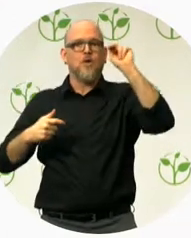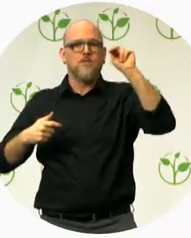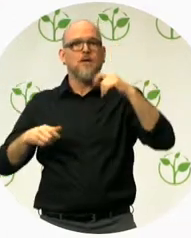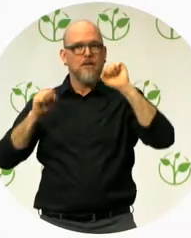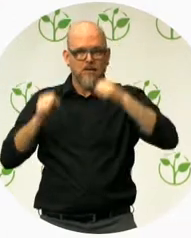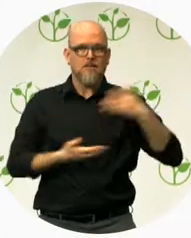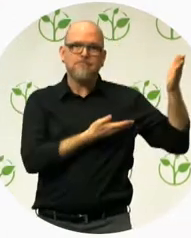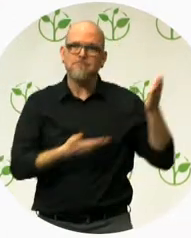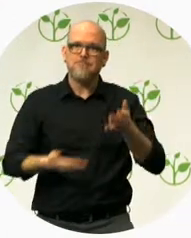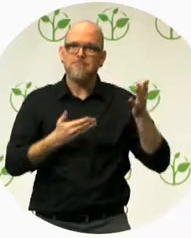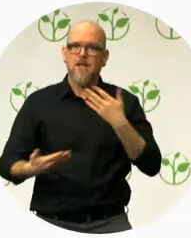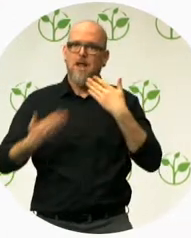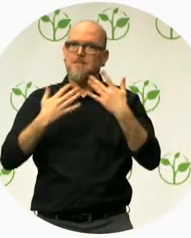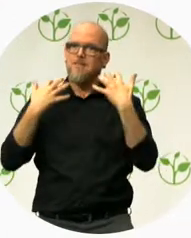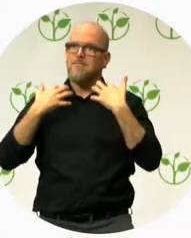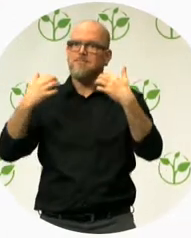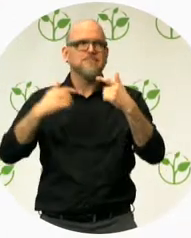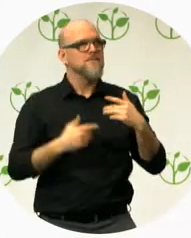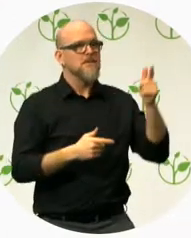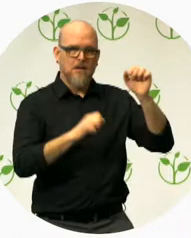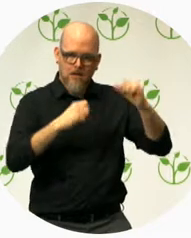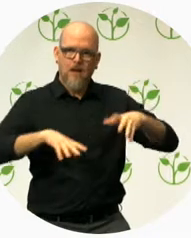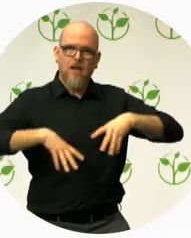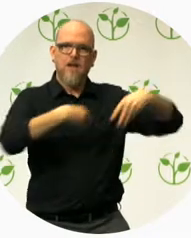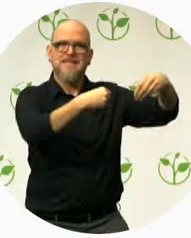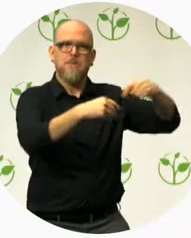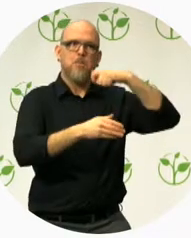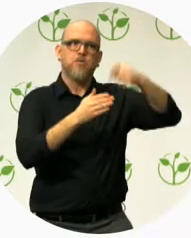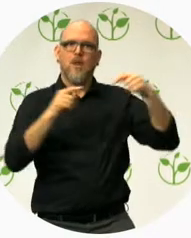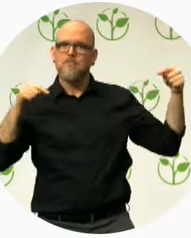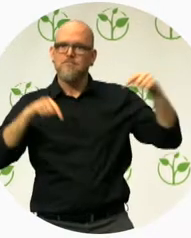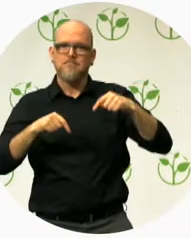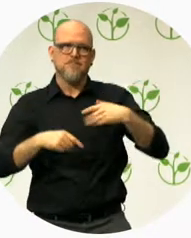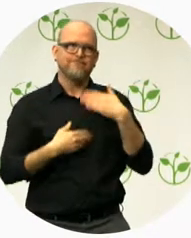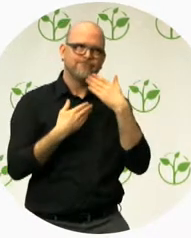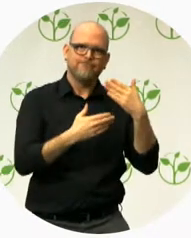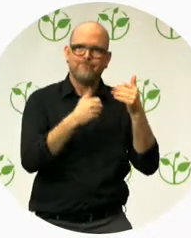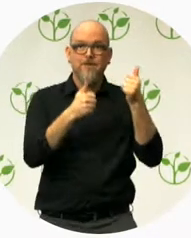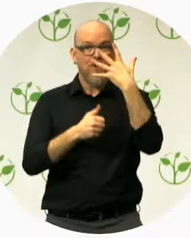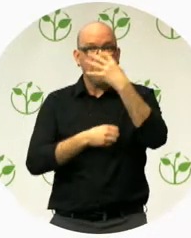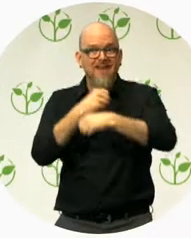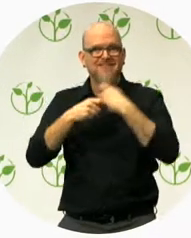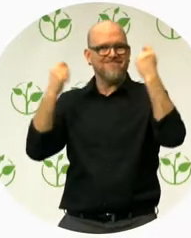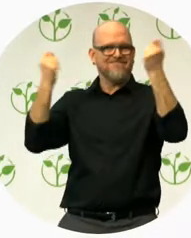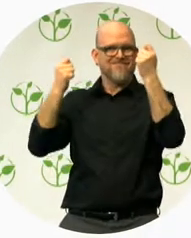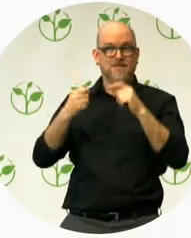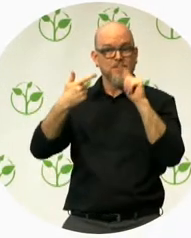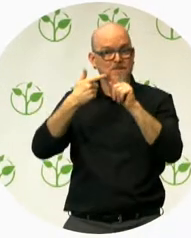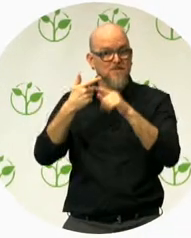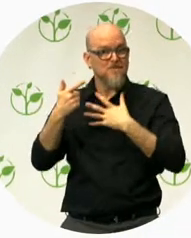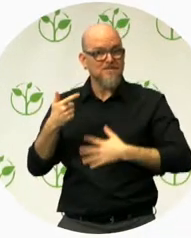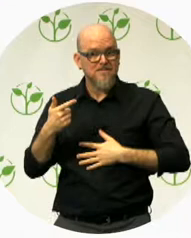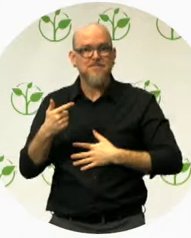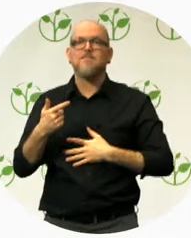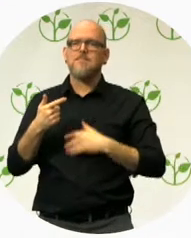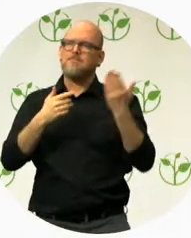hosted the Zero Project conference. And second, the initial concept of the Zero Project